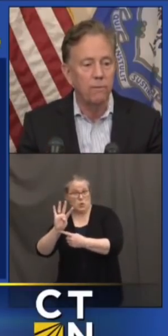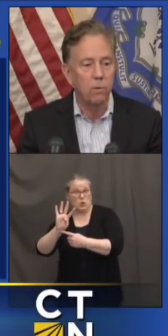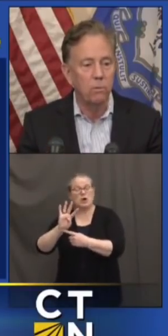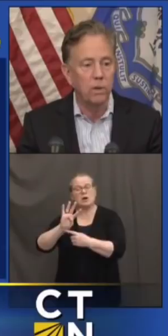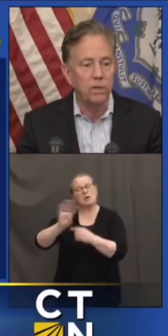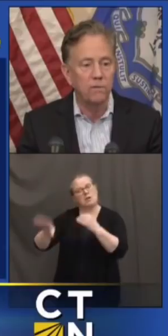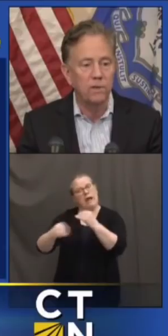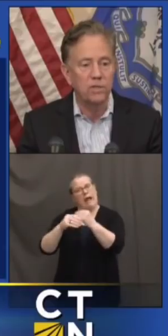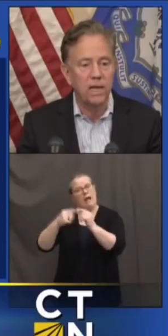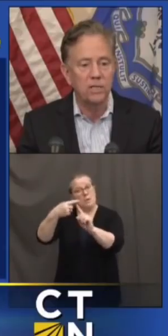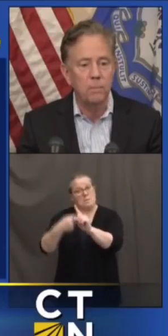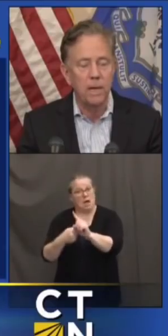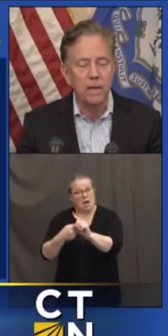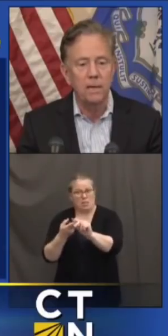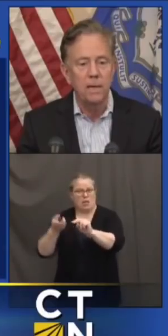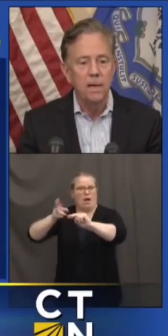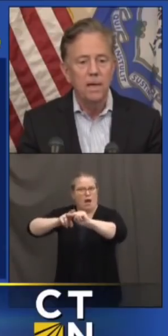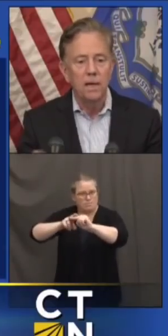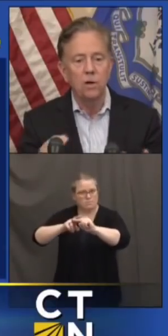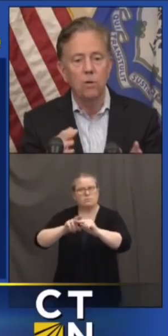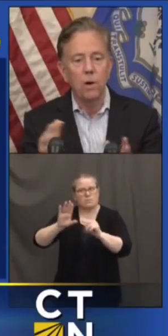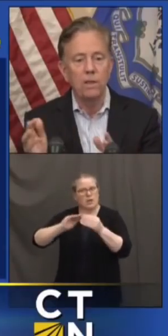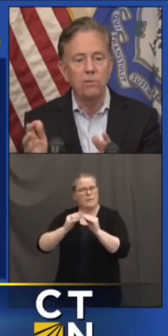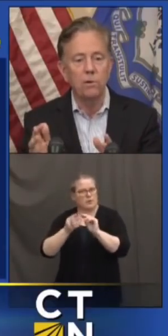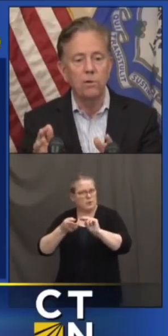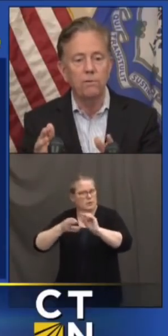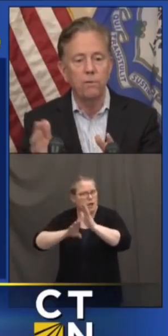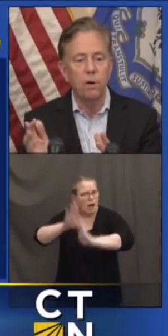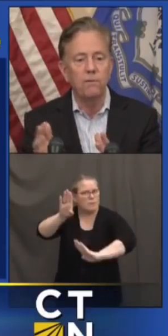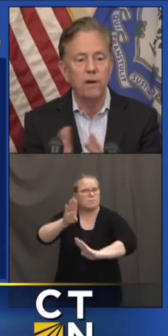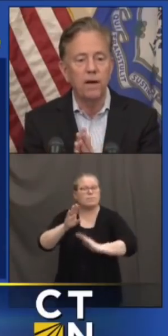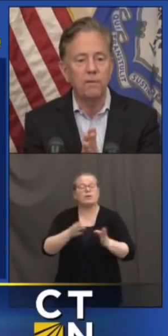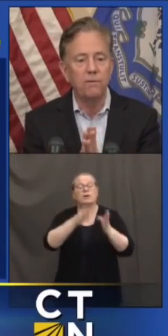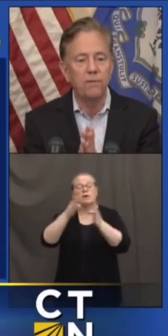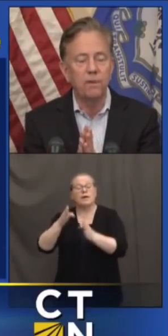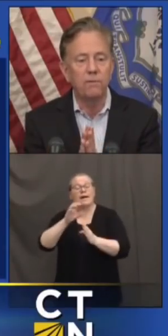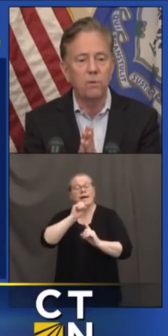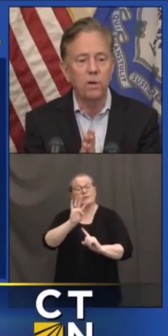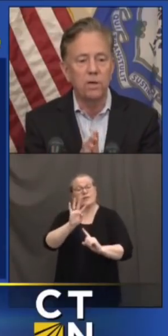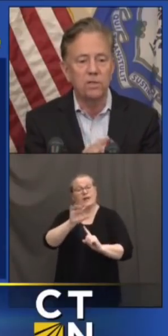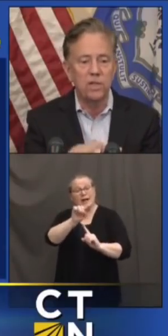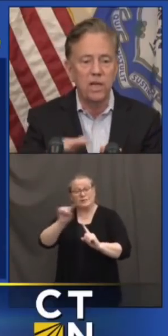going forward, what a difference that's made. And go right through to 45 to